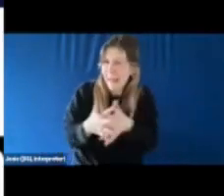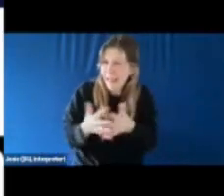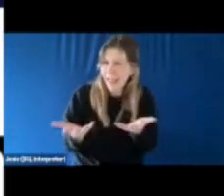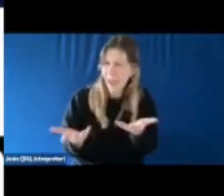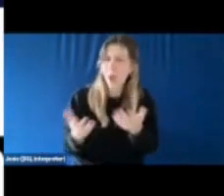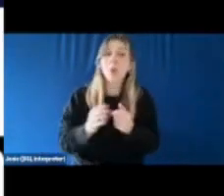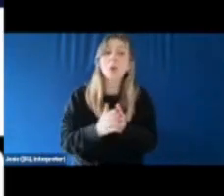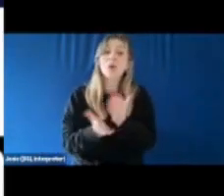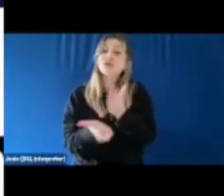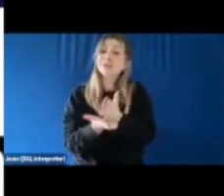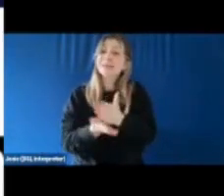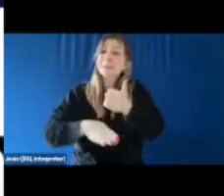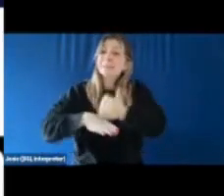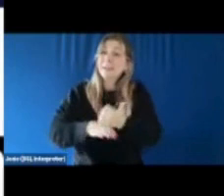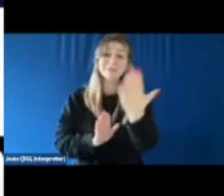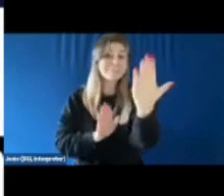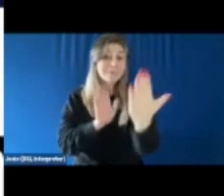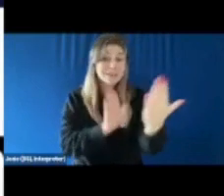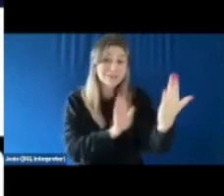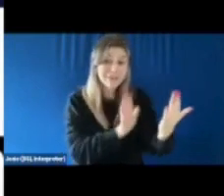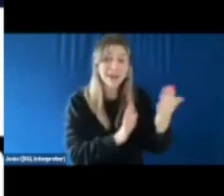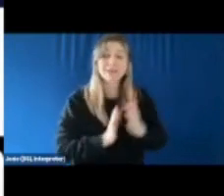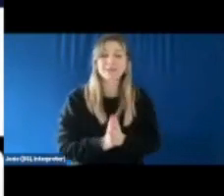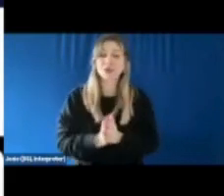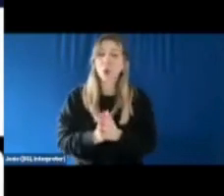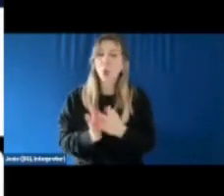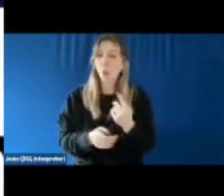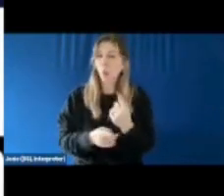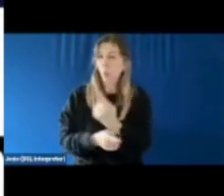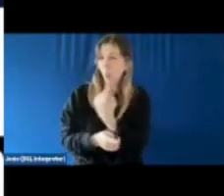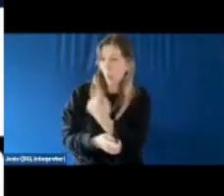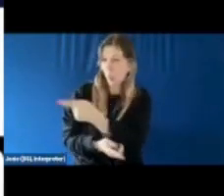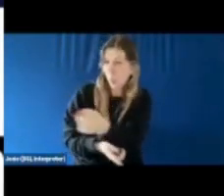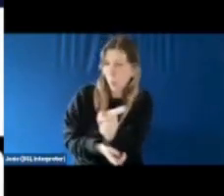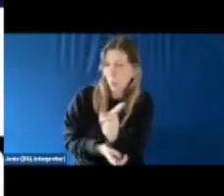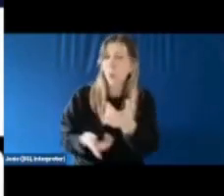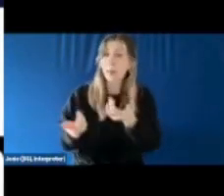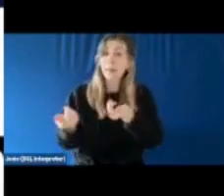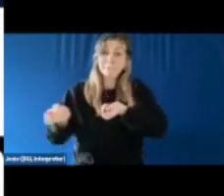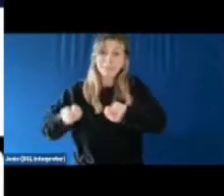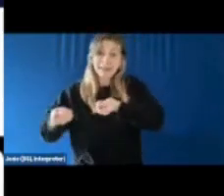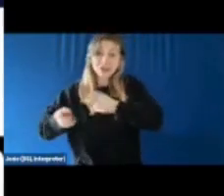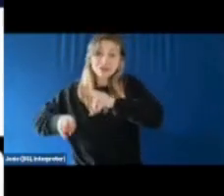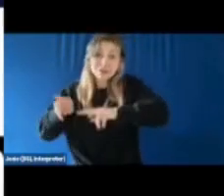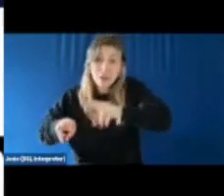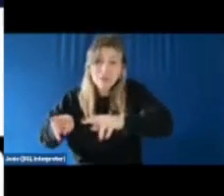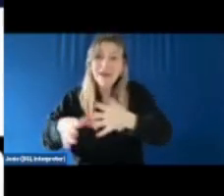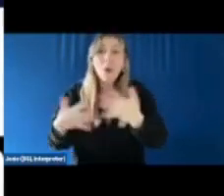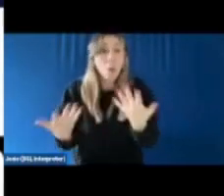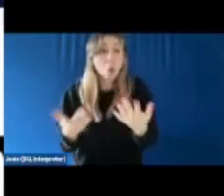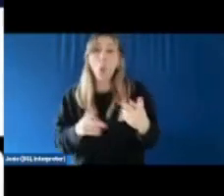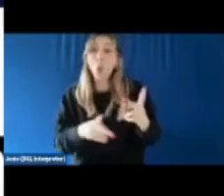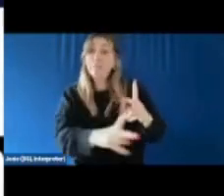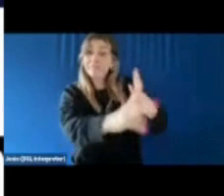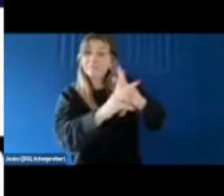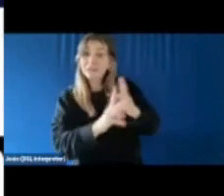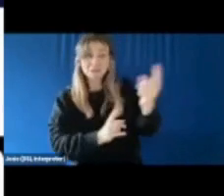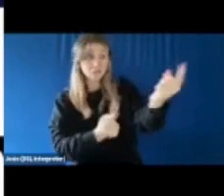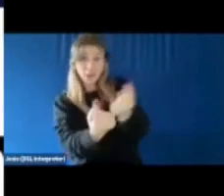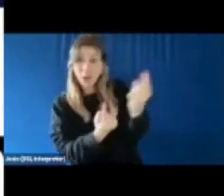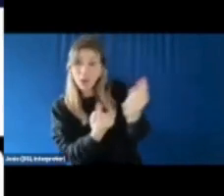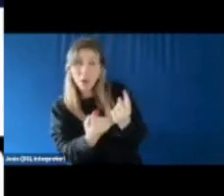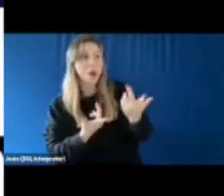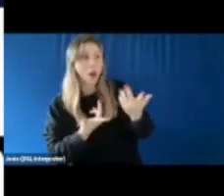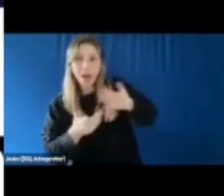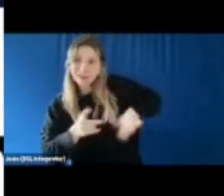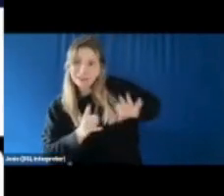So that's intended for both the people who manage surveys and also members of the team who might be doing them with visitors. So if you have staff or volunteers who are carrying